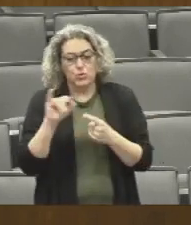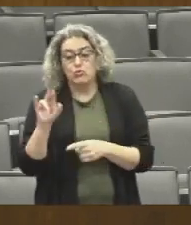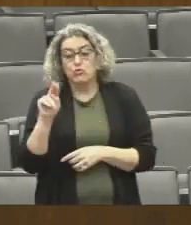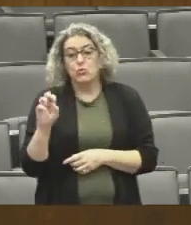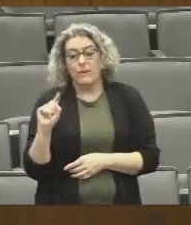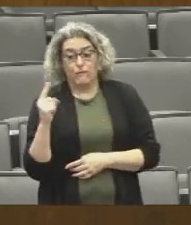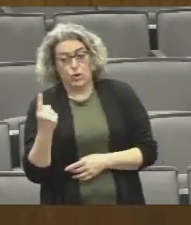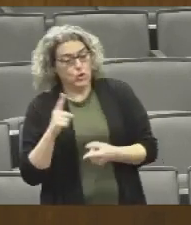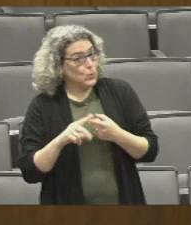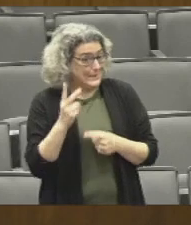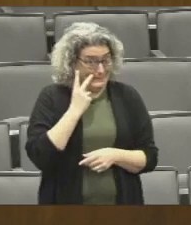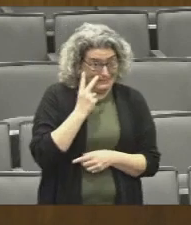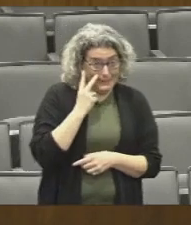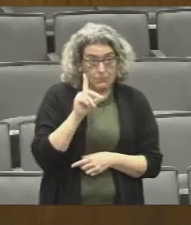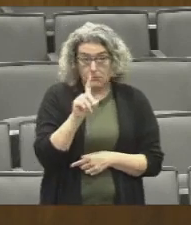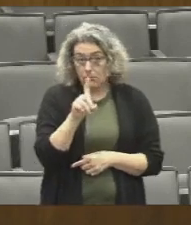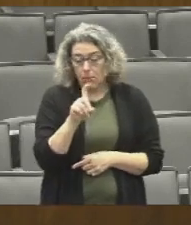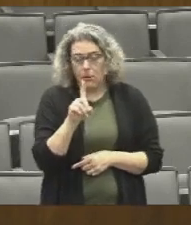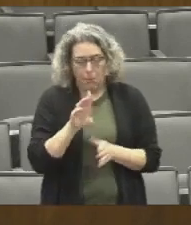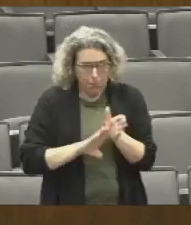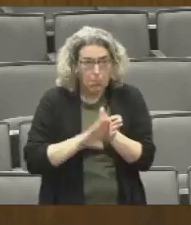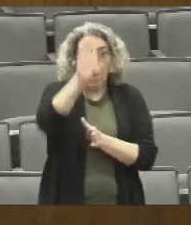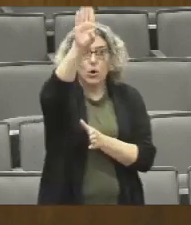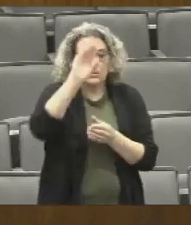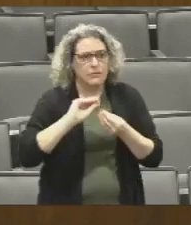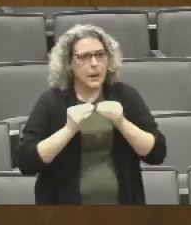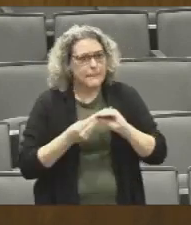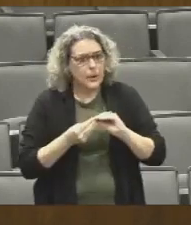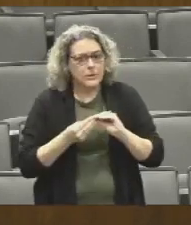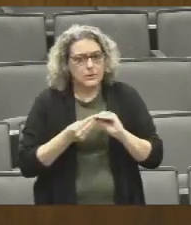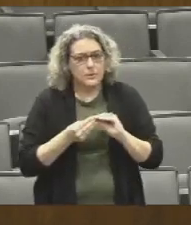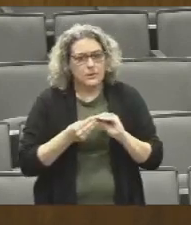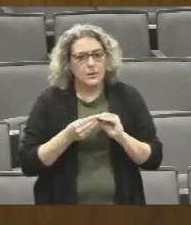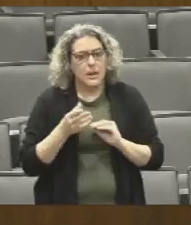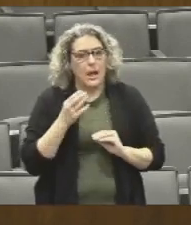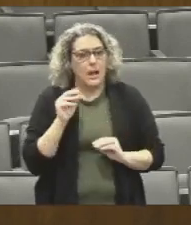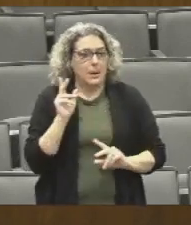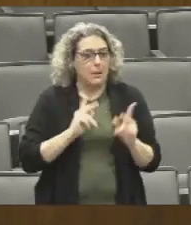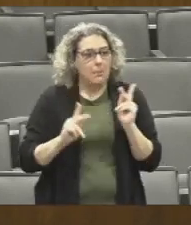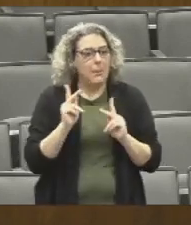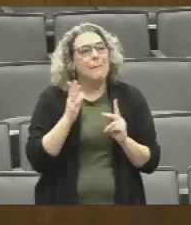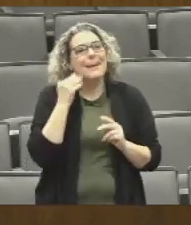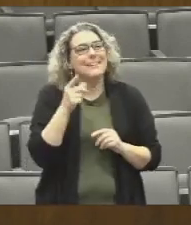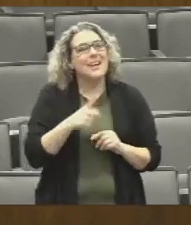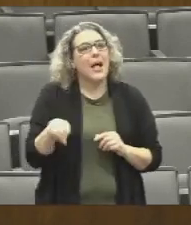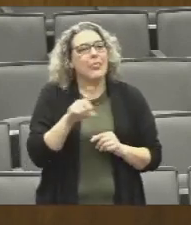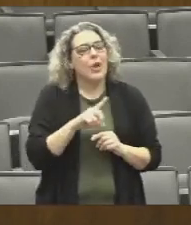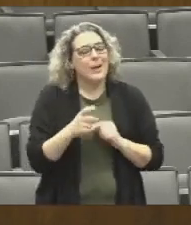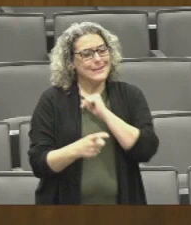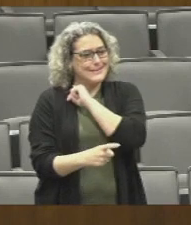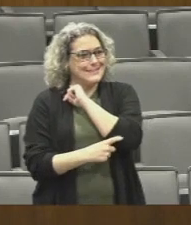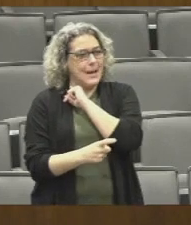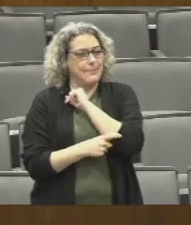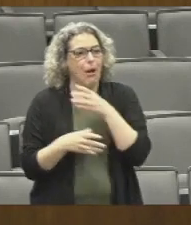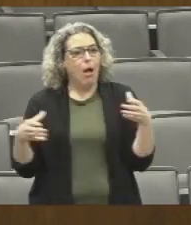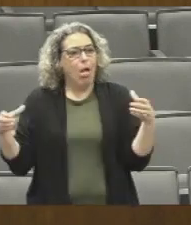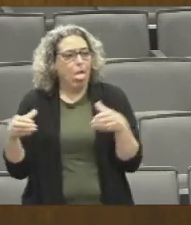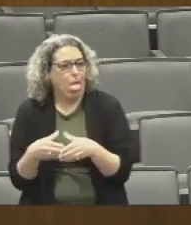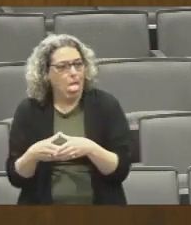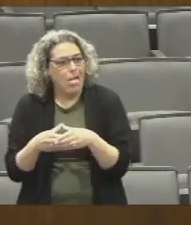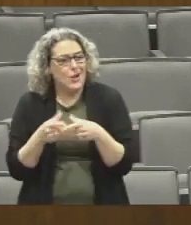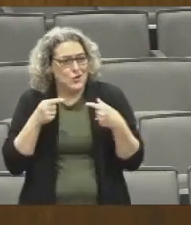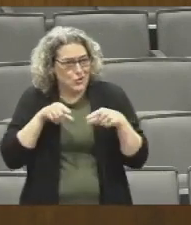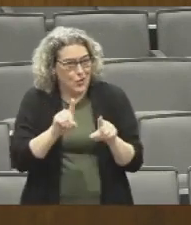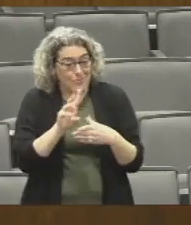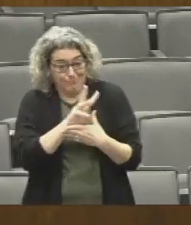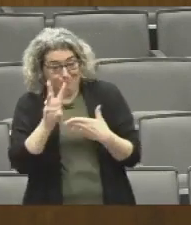big burst in numbers, being that people may be tempted to get together on Memorial Day? Is that a